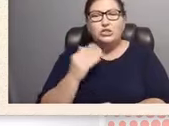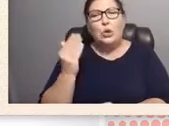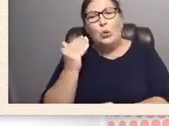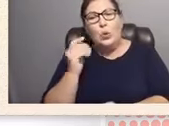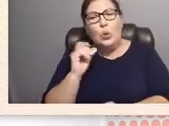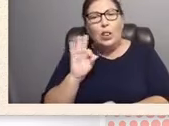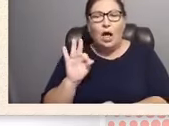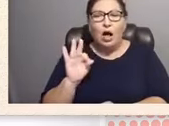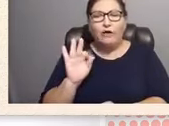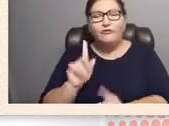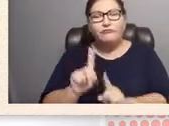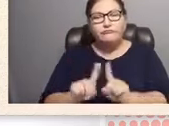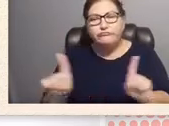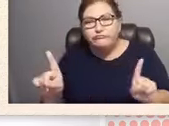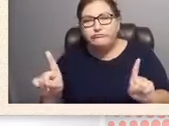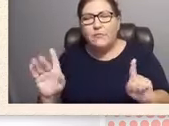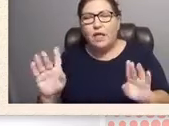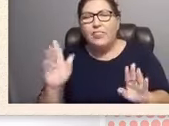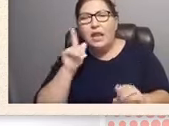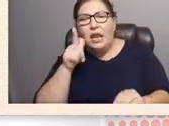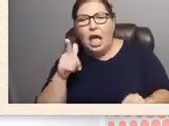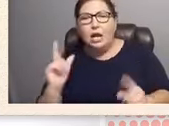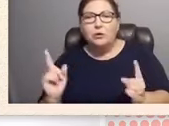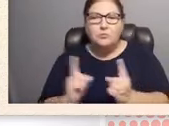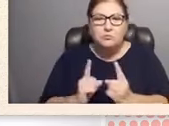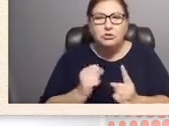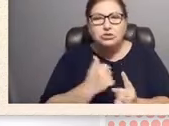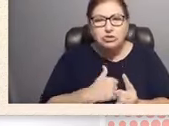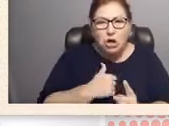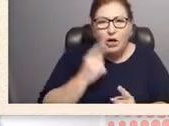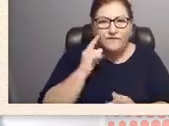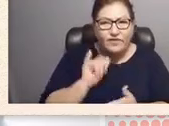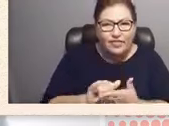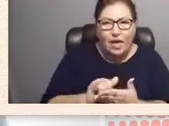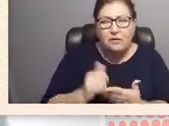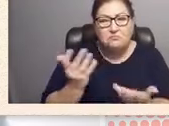just say we're sorry to each other after that. So